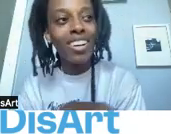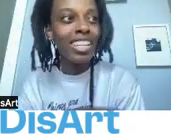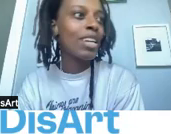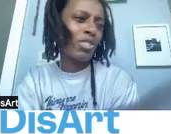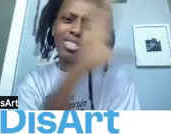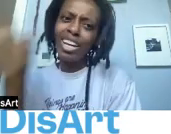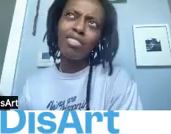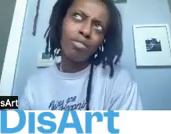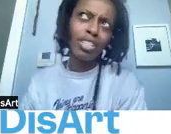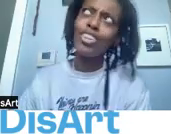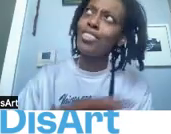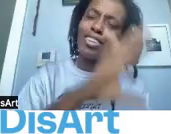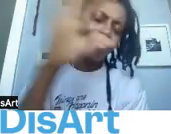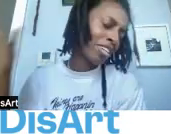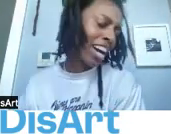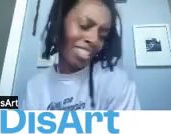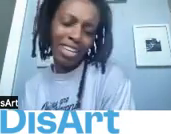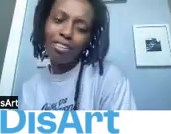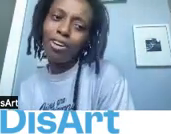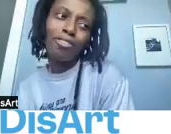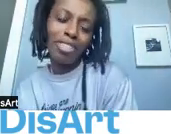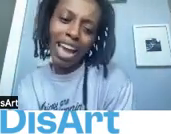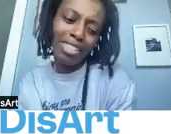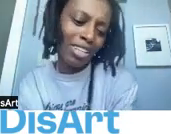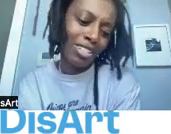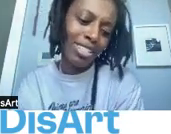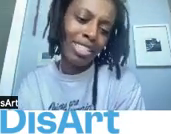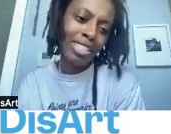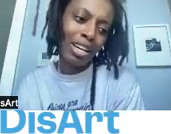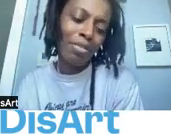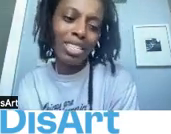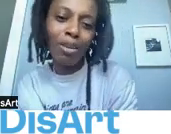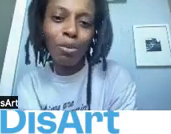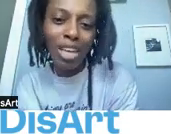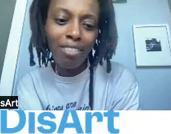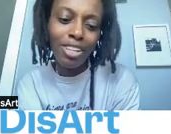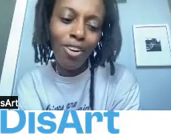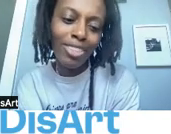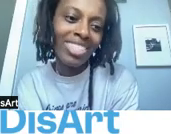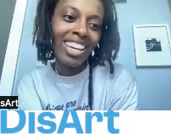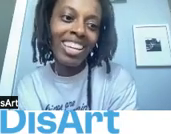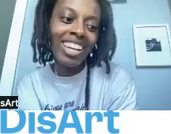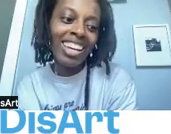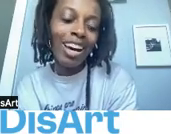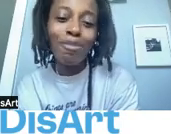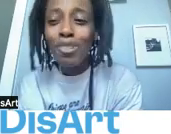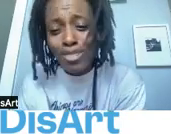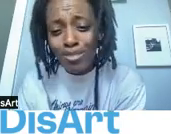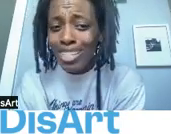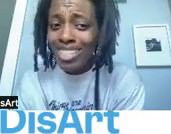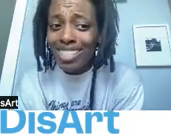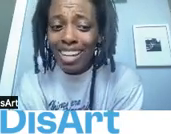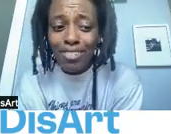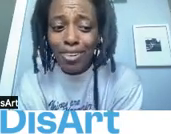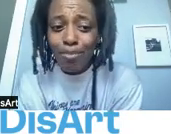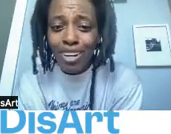that Saturday, which is kind of like the finale of all of the activations and things that we'll be having on the site. So also